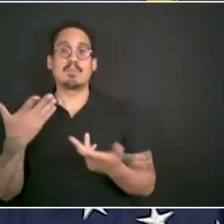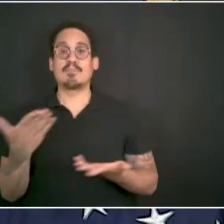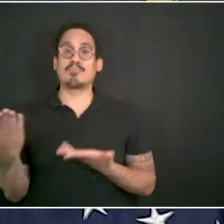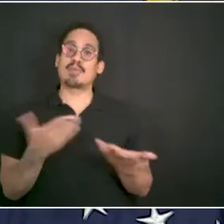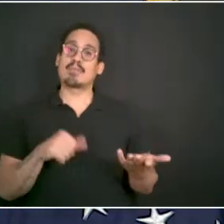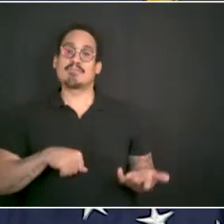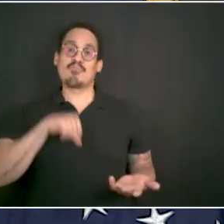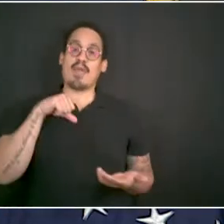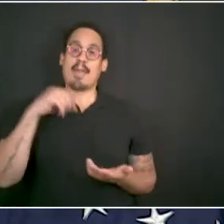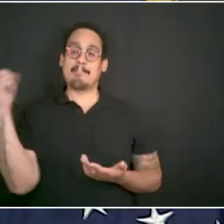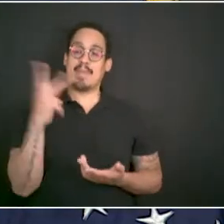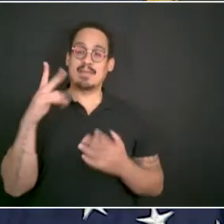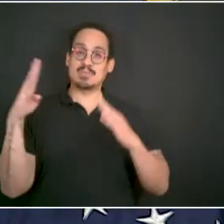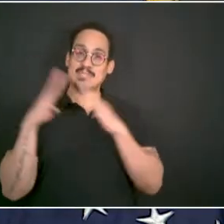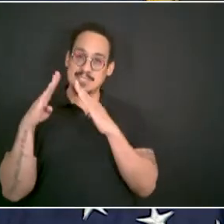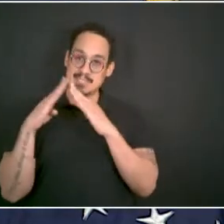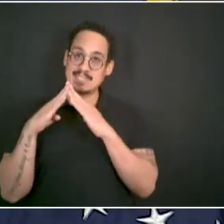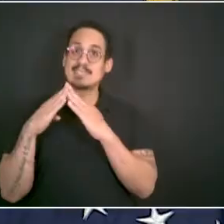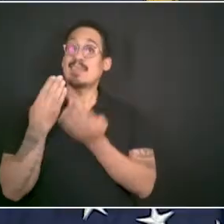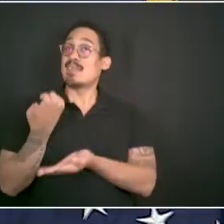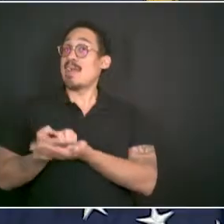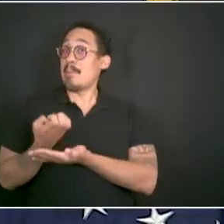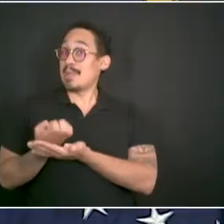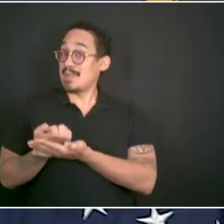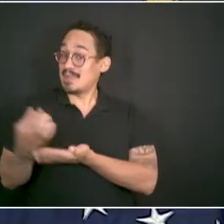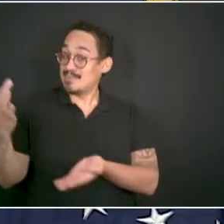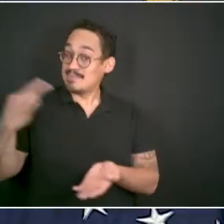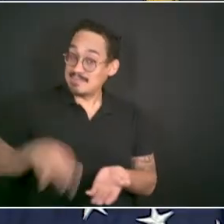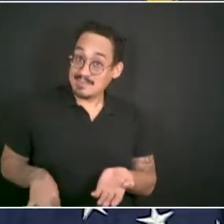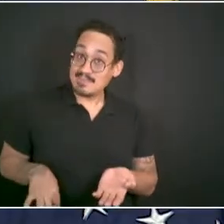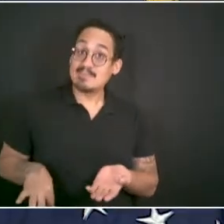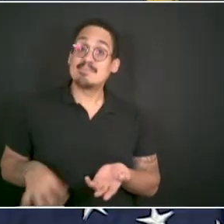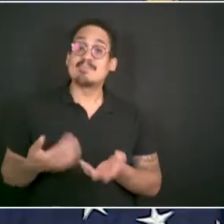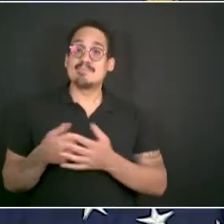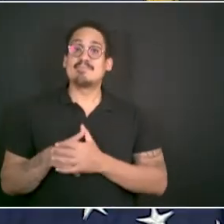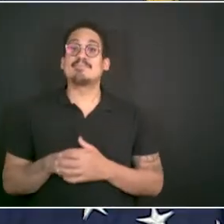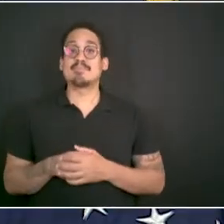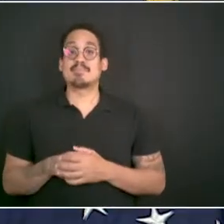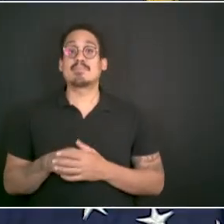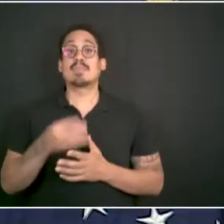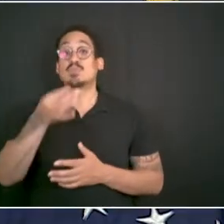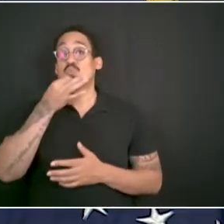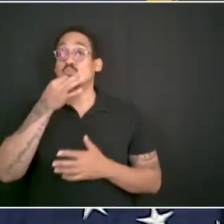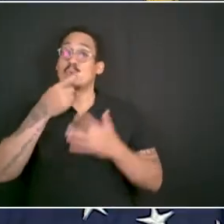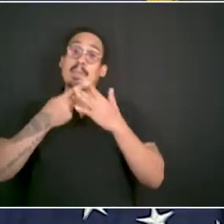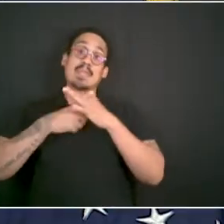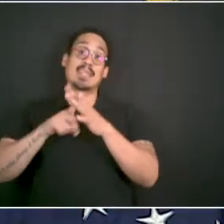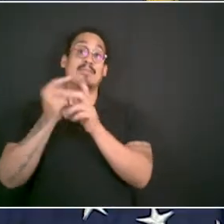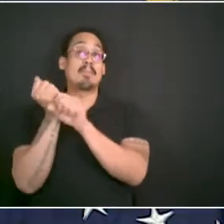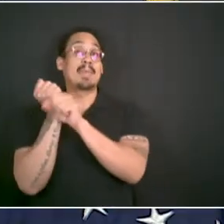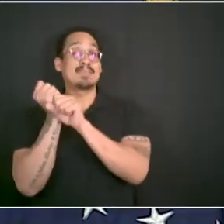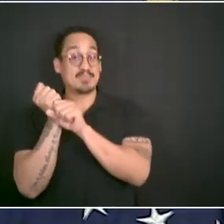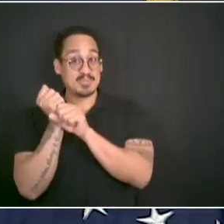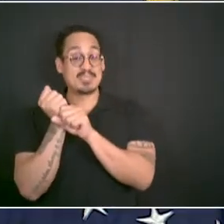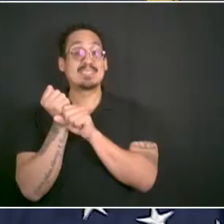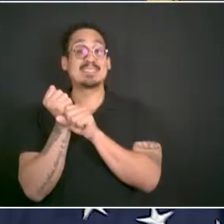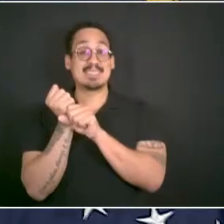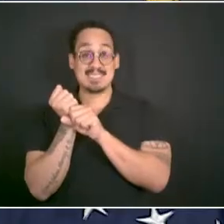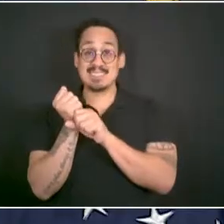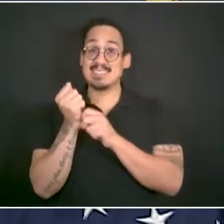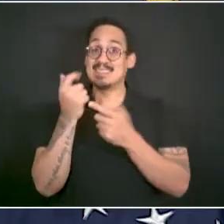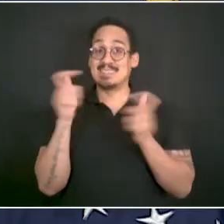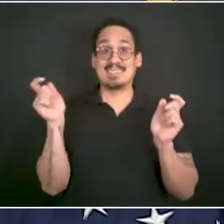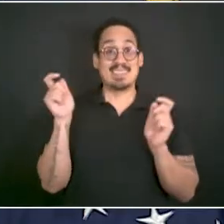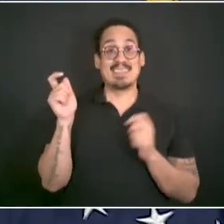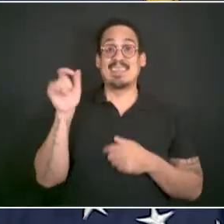economic value attached. At the beginning of the baseball season, we showed the economic benefits of the Mets and the Yankees when they in the